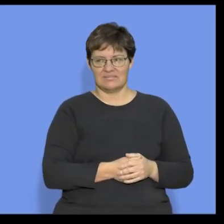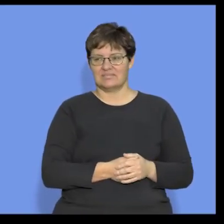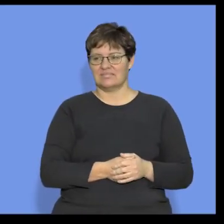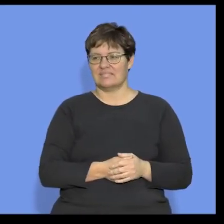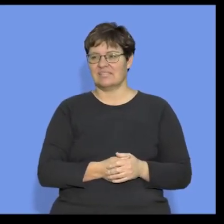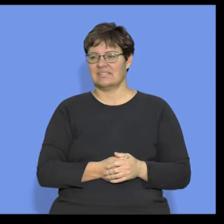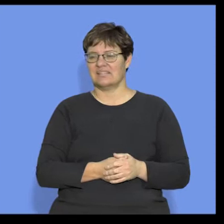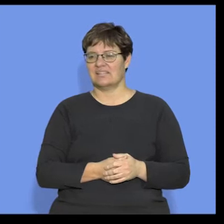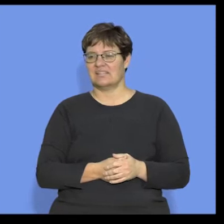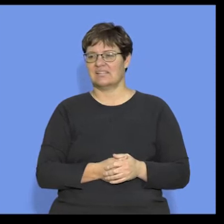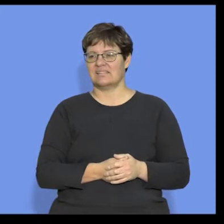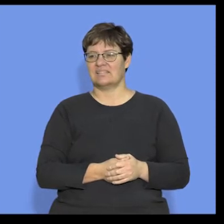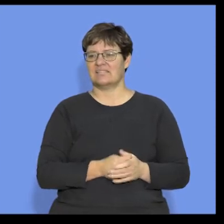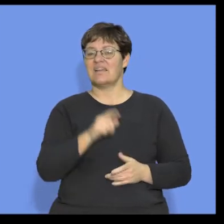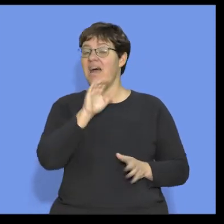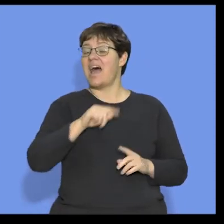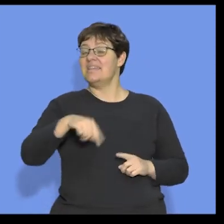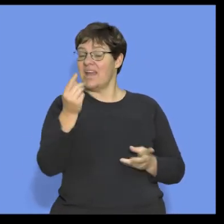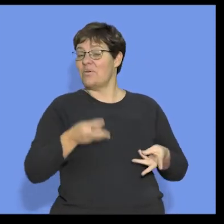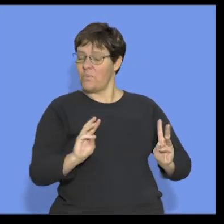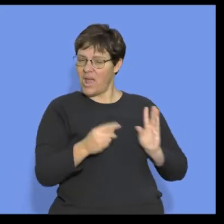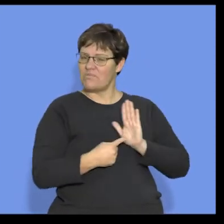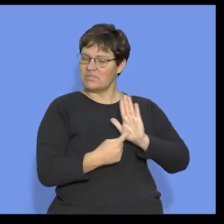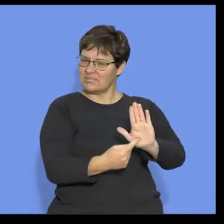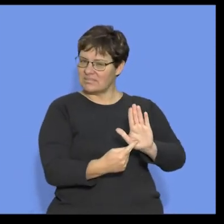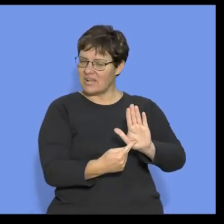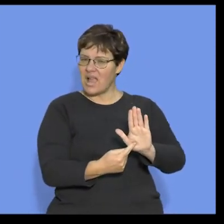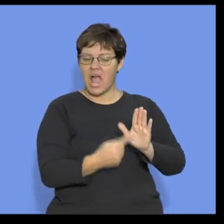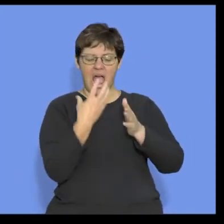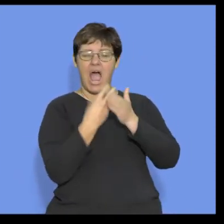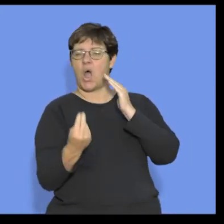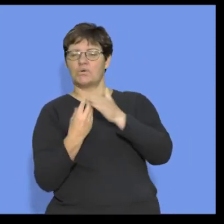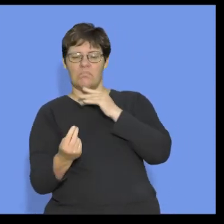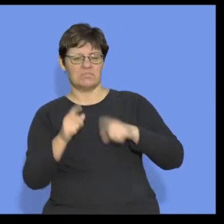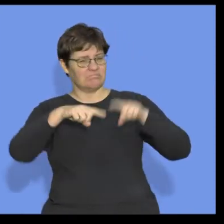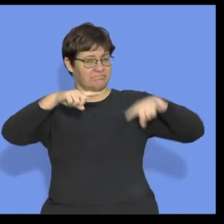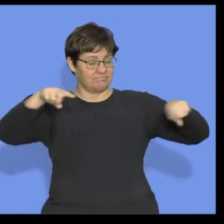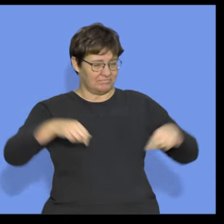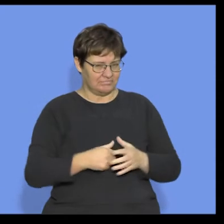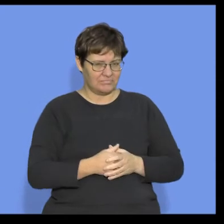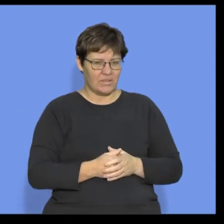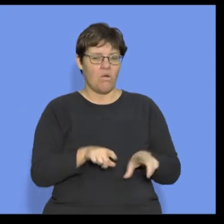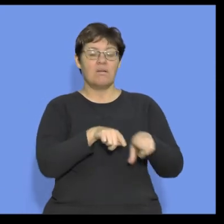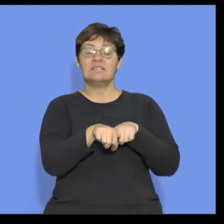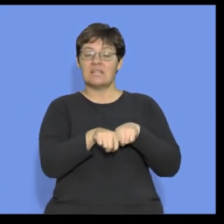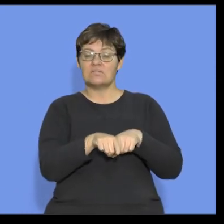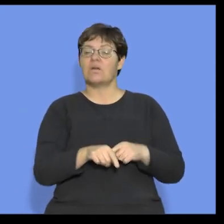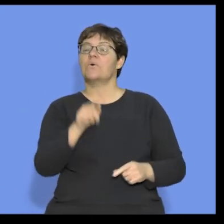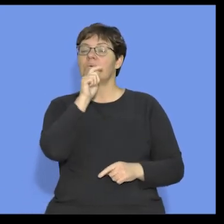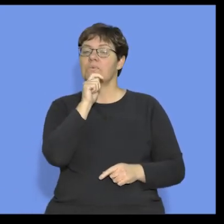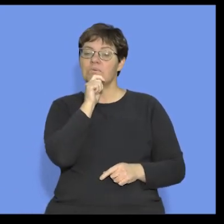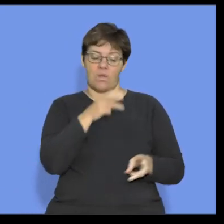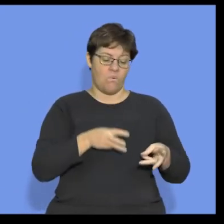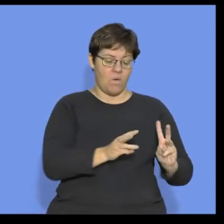So, another way of representing possible outcomes of an experiment is using